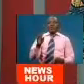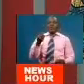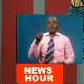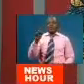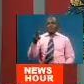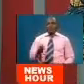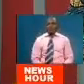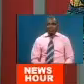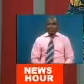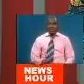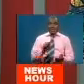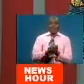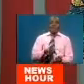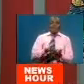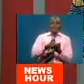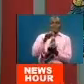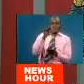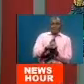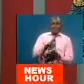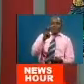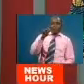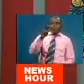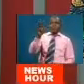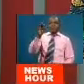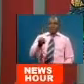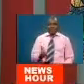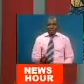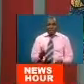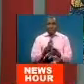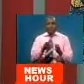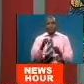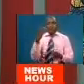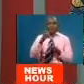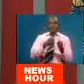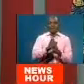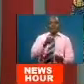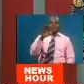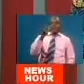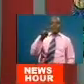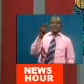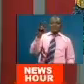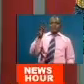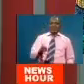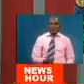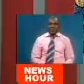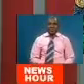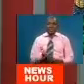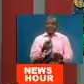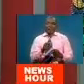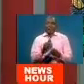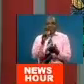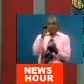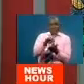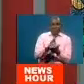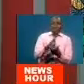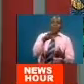in 2012. This represents a decline of about 4.4% against the previous year's figure of 5.6%. The drop